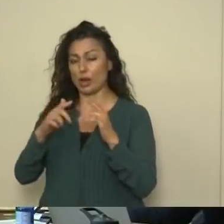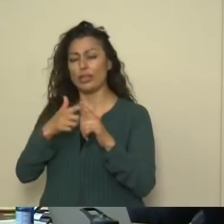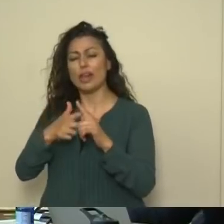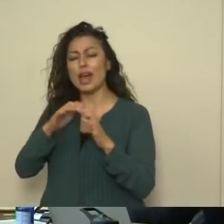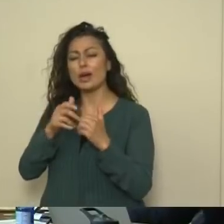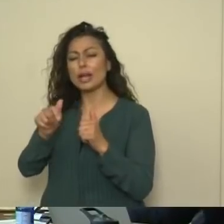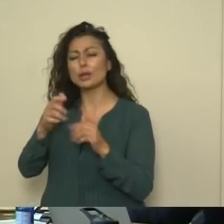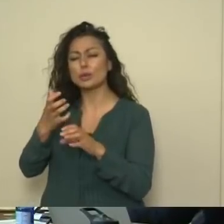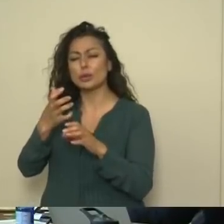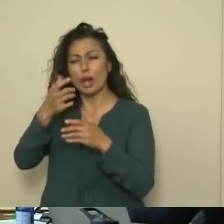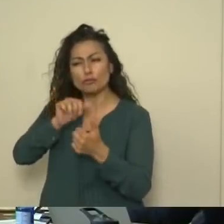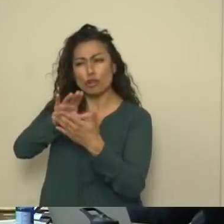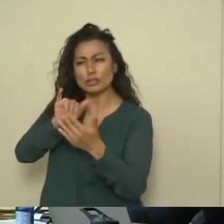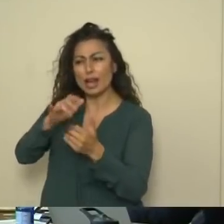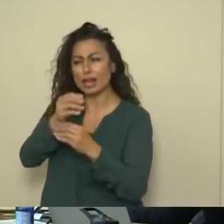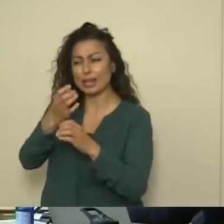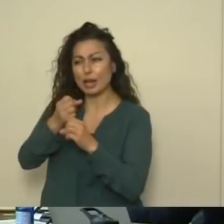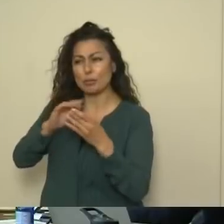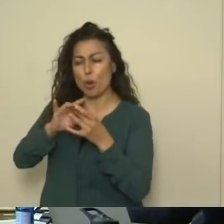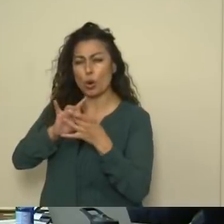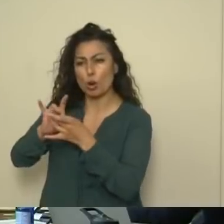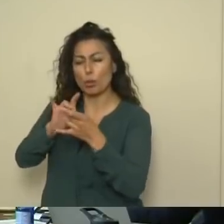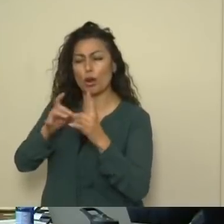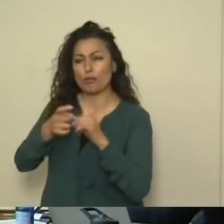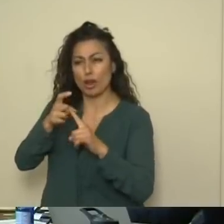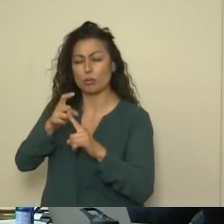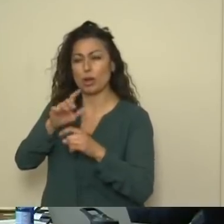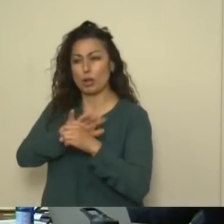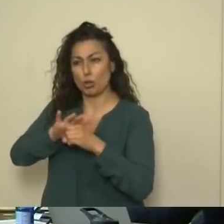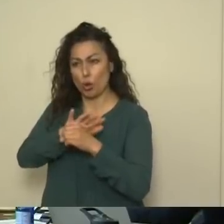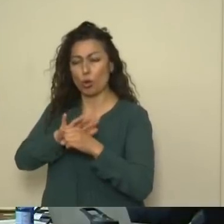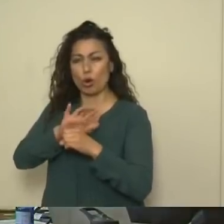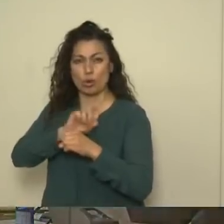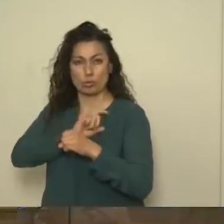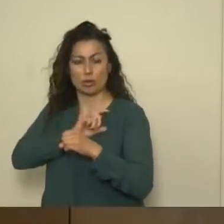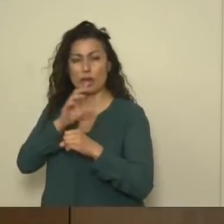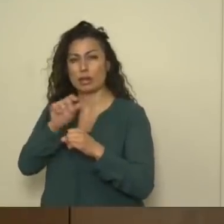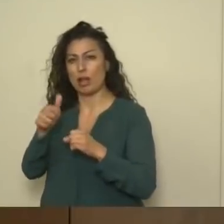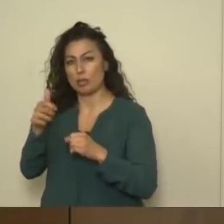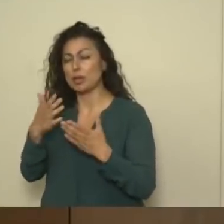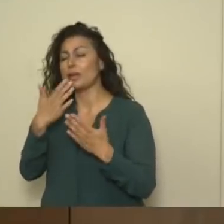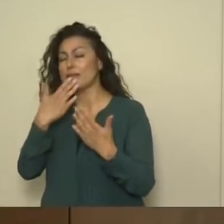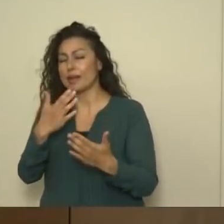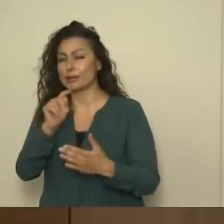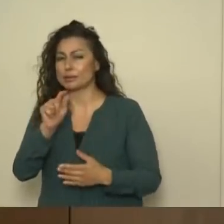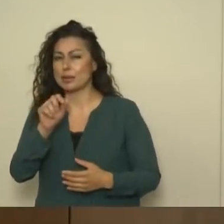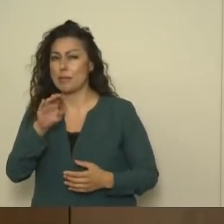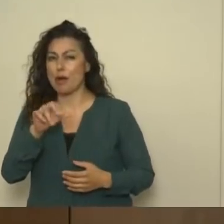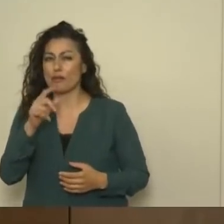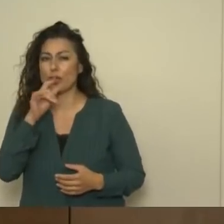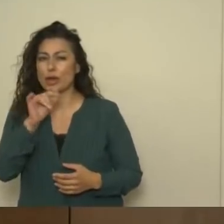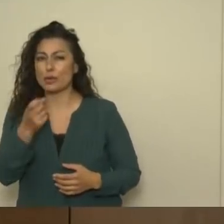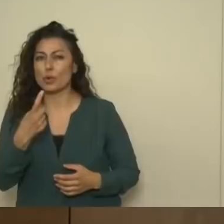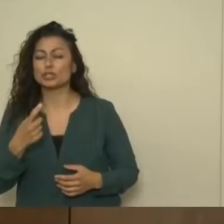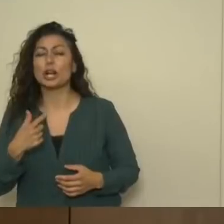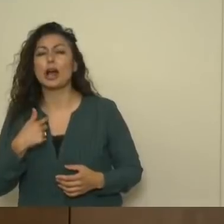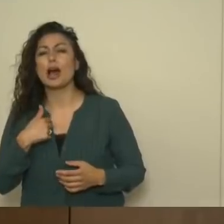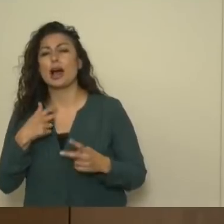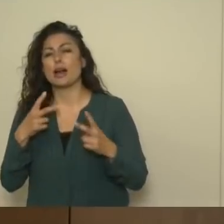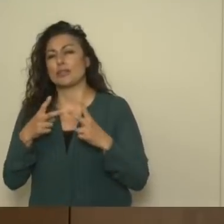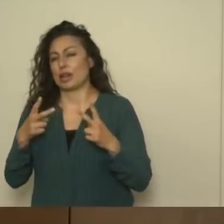more cooperation from the public and local law enforcement agencies? Tamara, thank you for the question. I'm